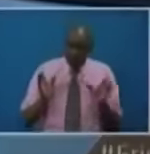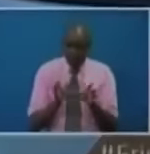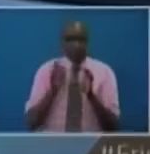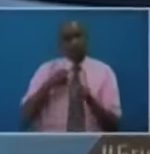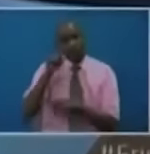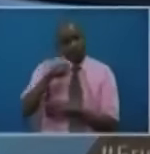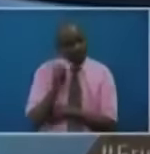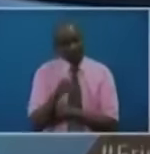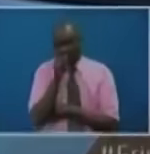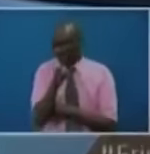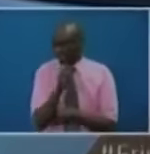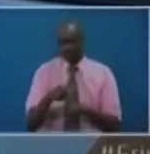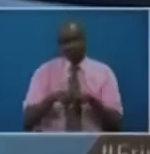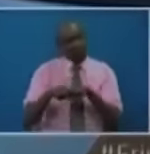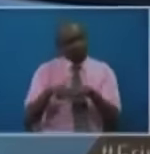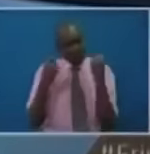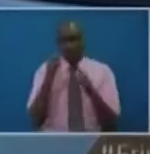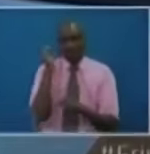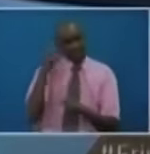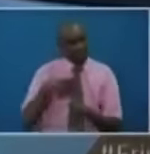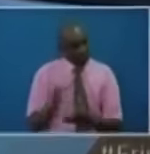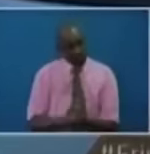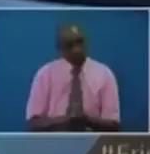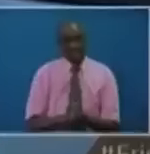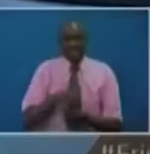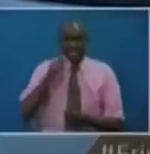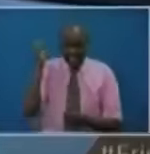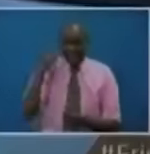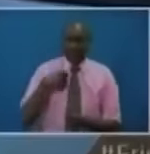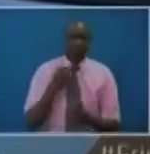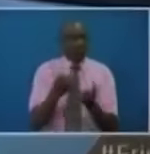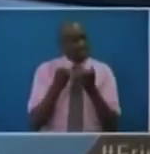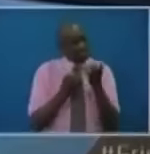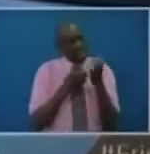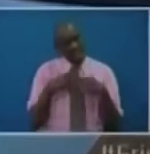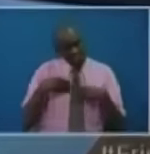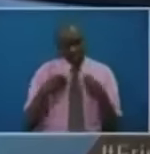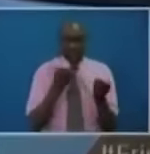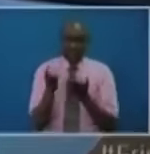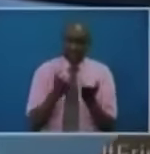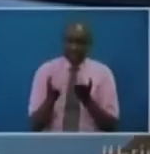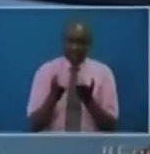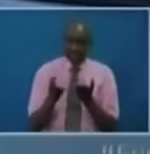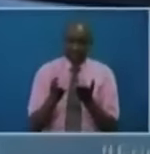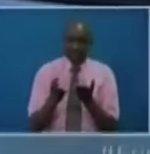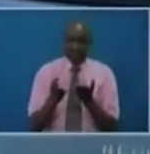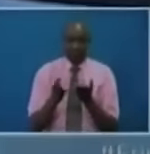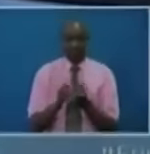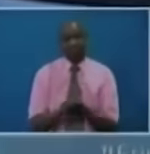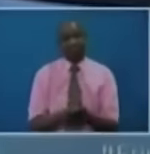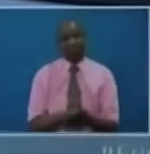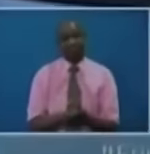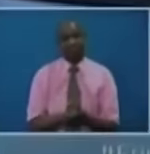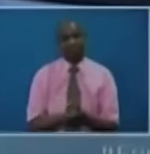demands was a betrayal against Kenyans who need health services. Victor Ogale has the details.